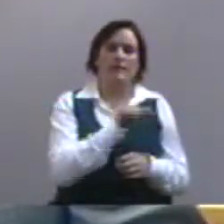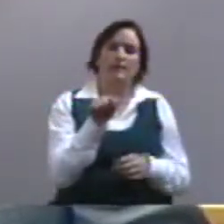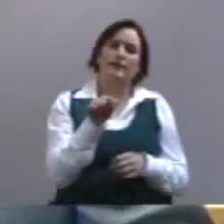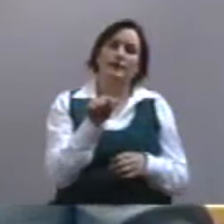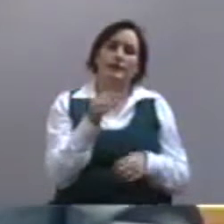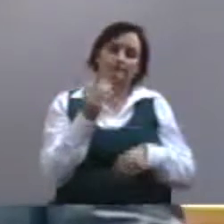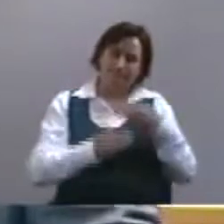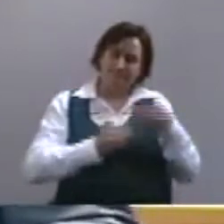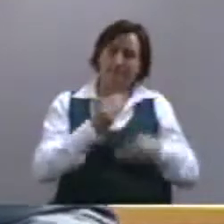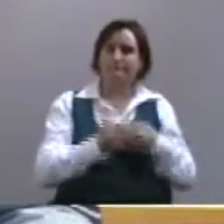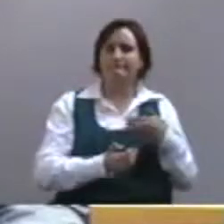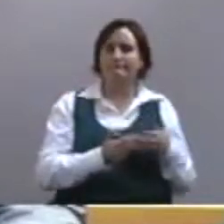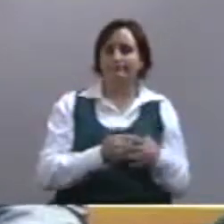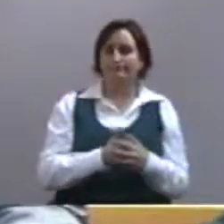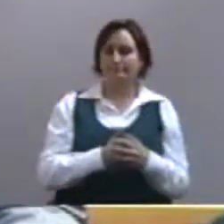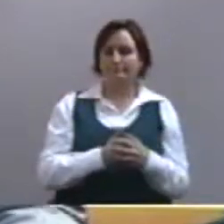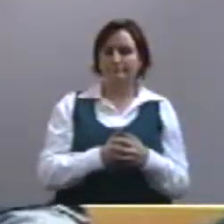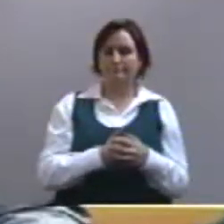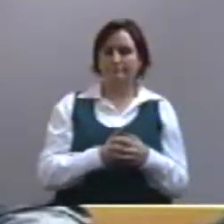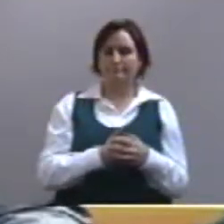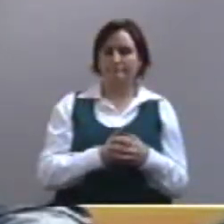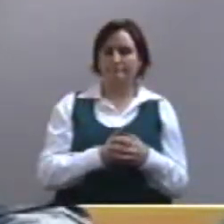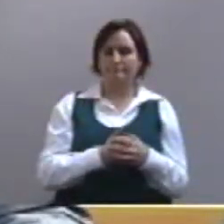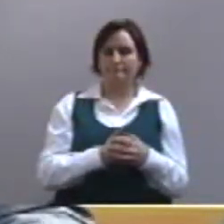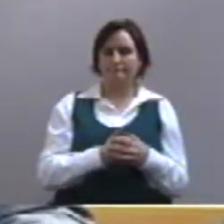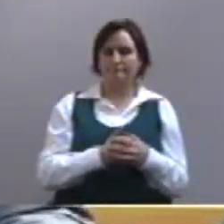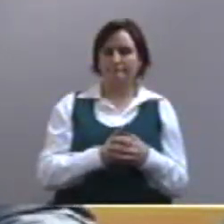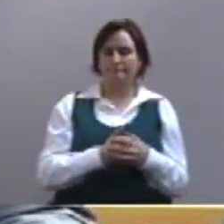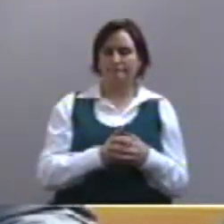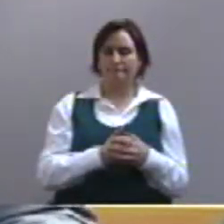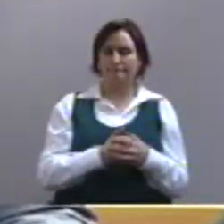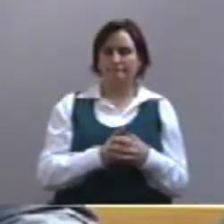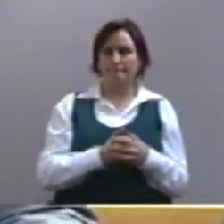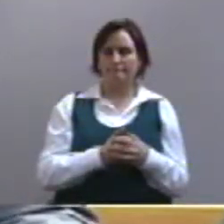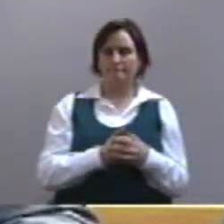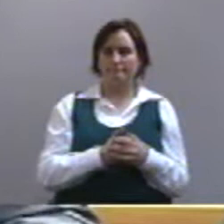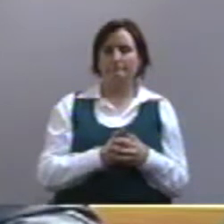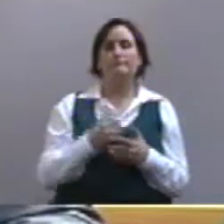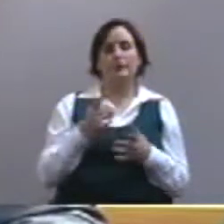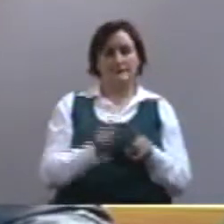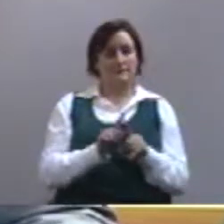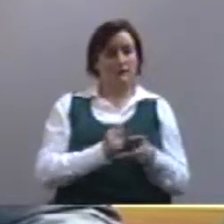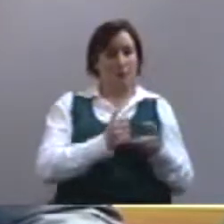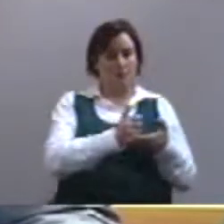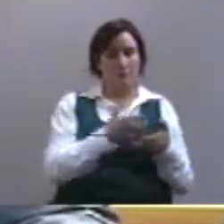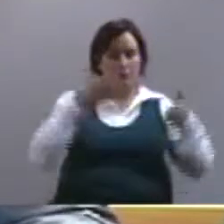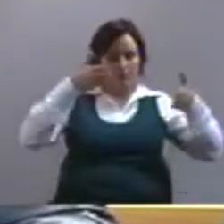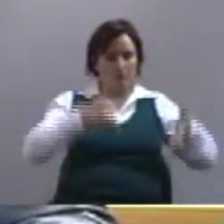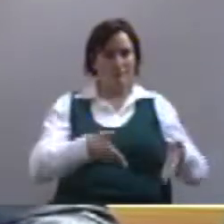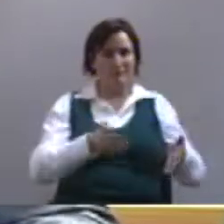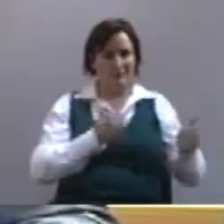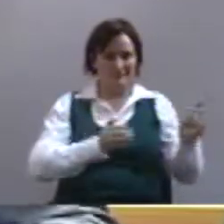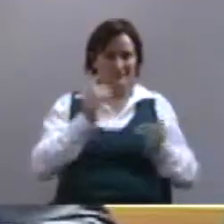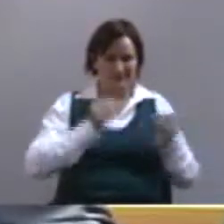basis, accompany and support families in the process of preparing for the funeral,